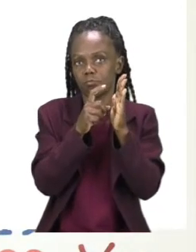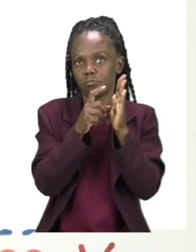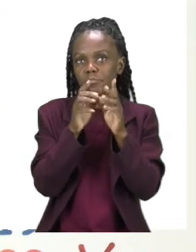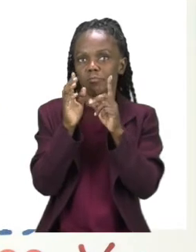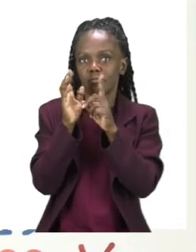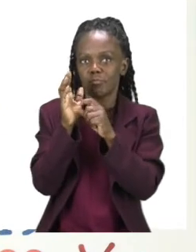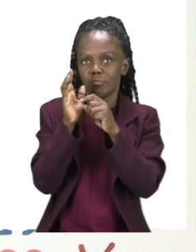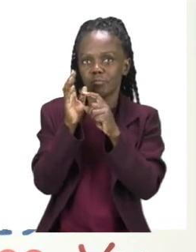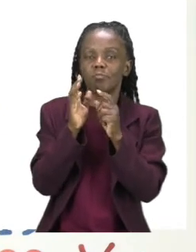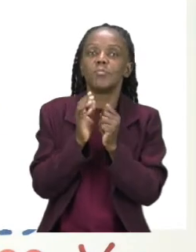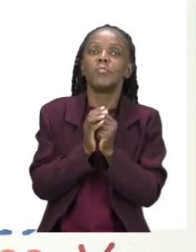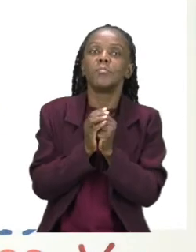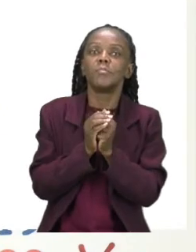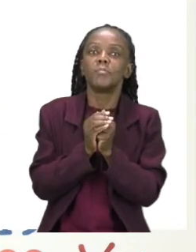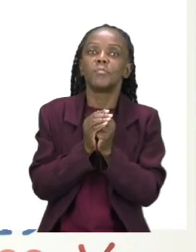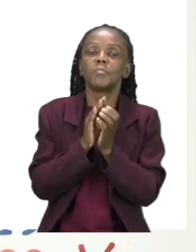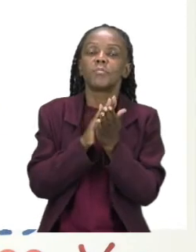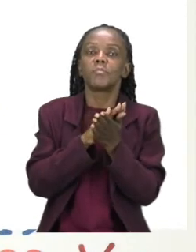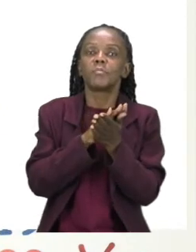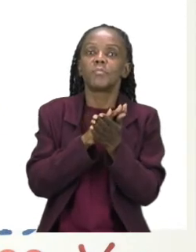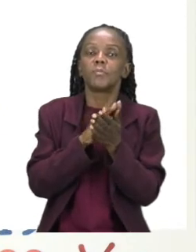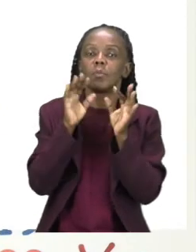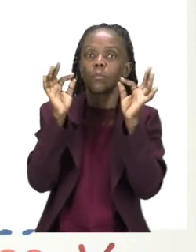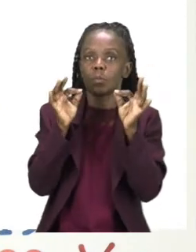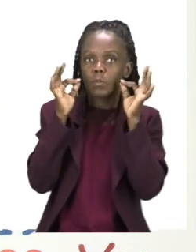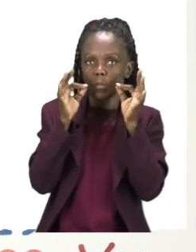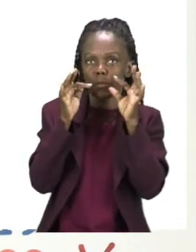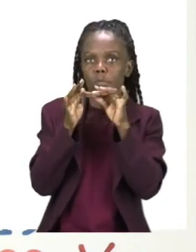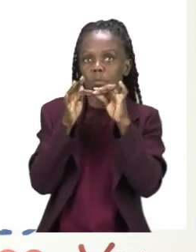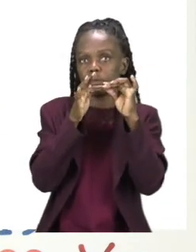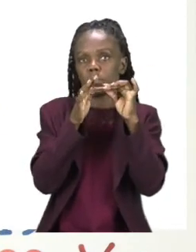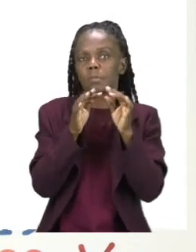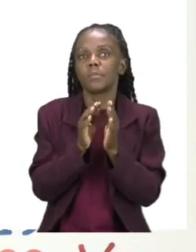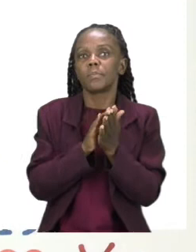take your sanitizer and let's get ready to sing our special song.